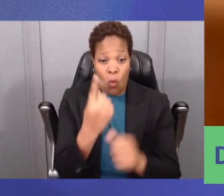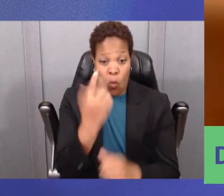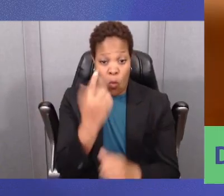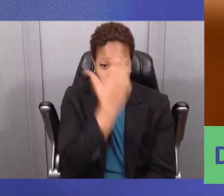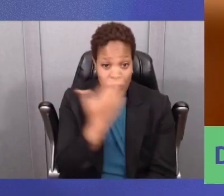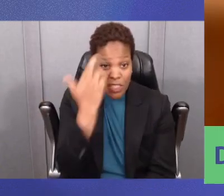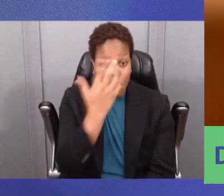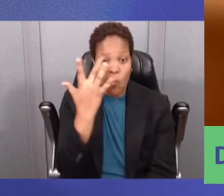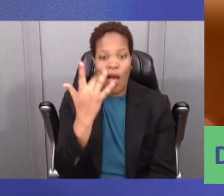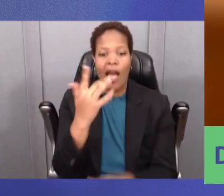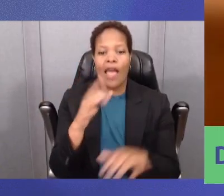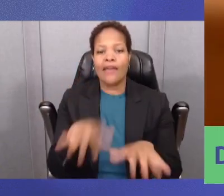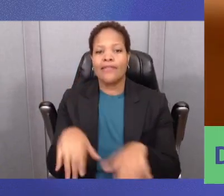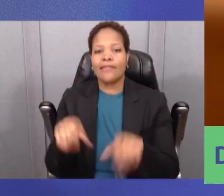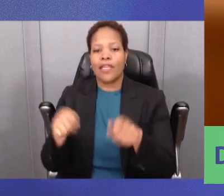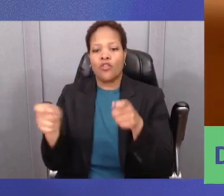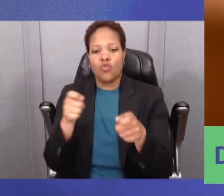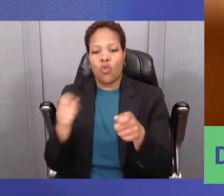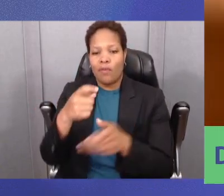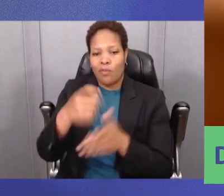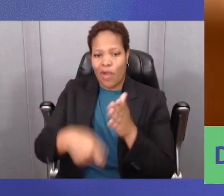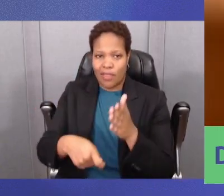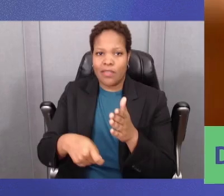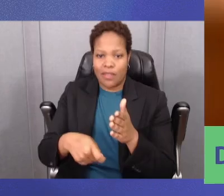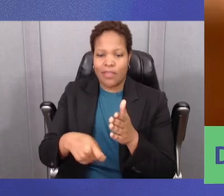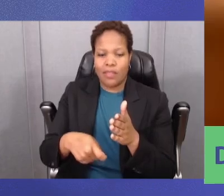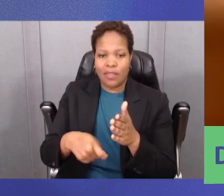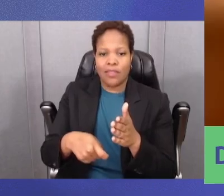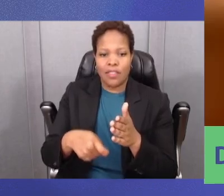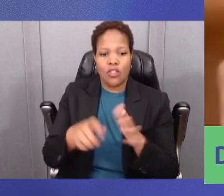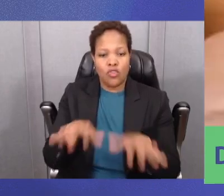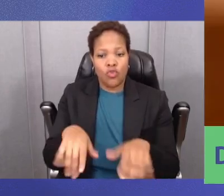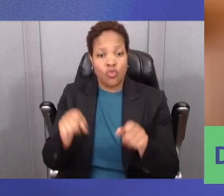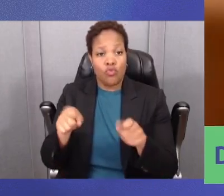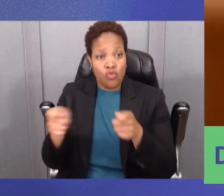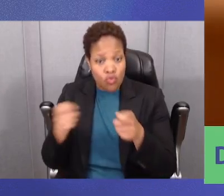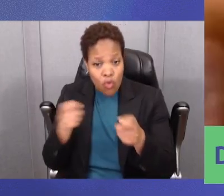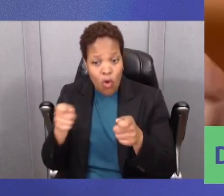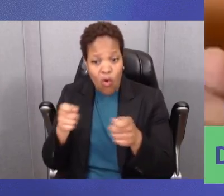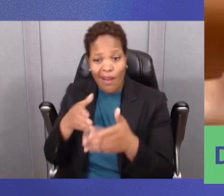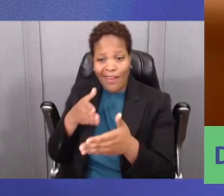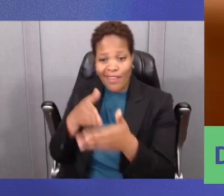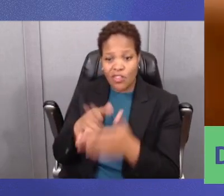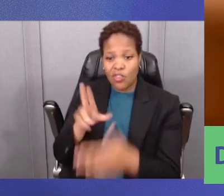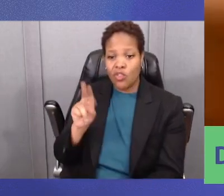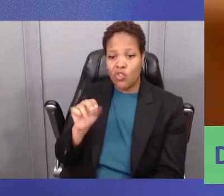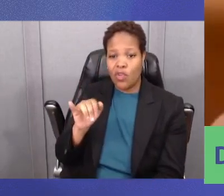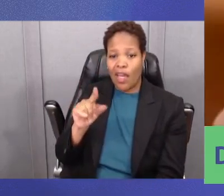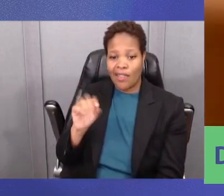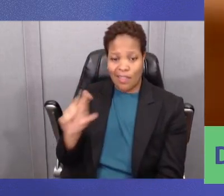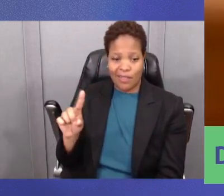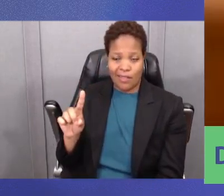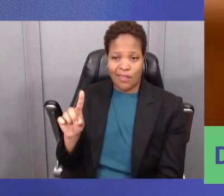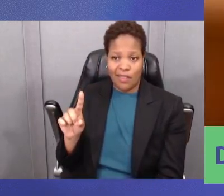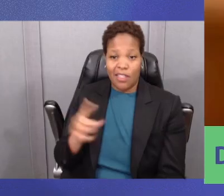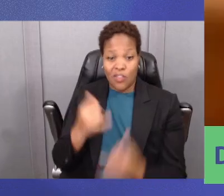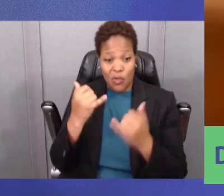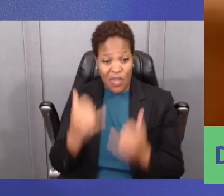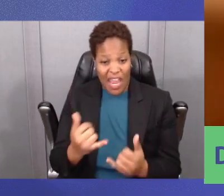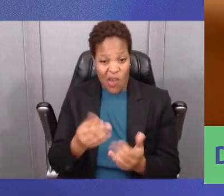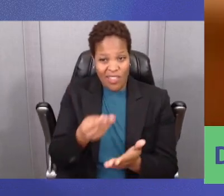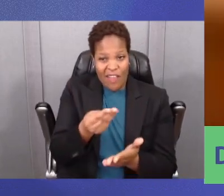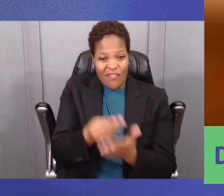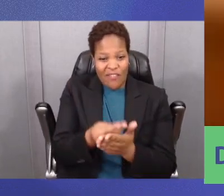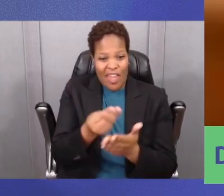prices in their markets, control against the pressures of, say, United. So we're now in a big finance game, and I think the